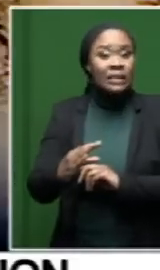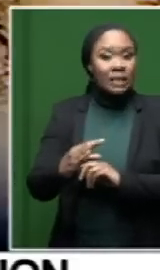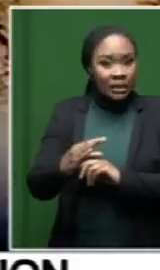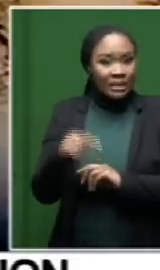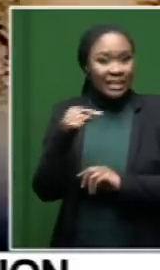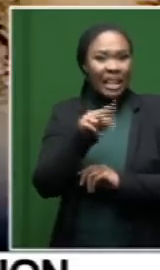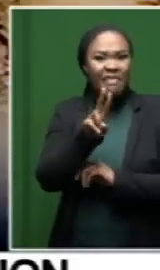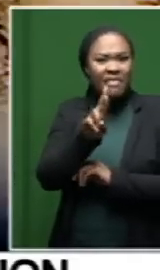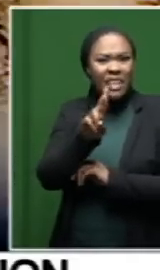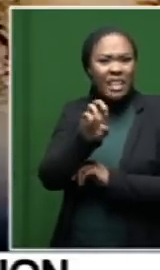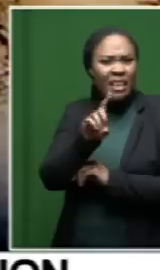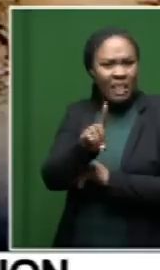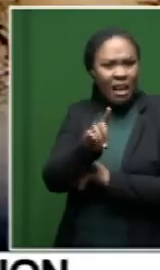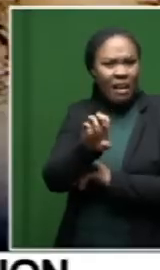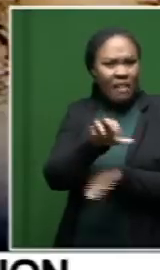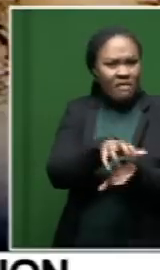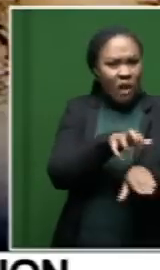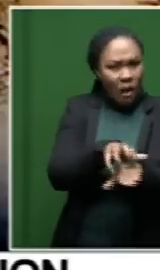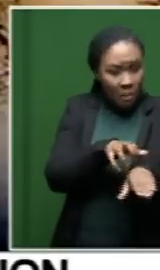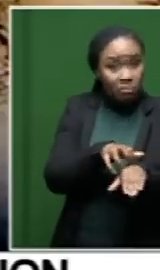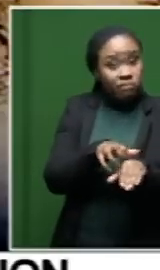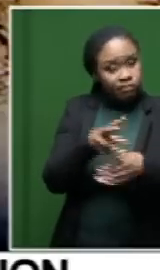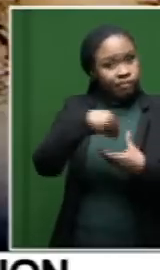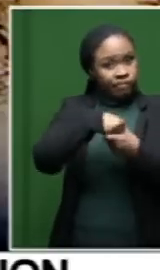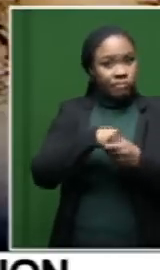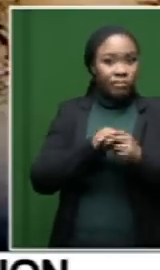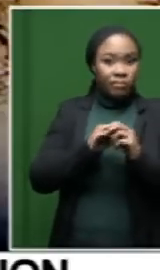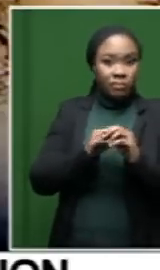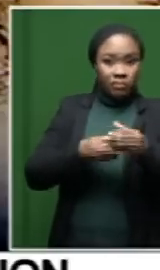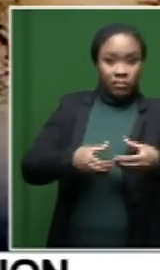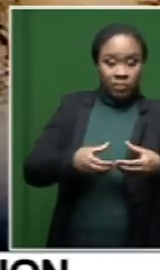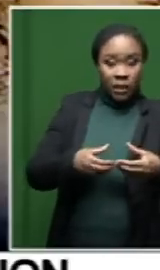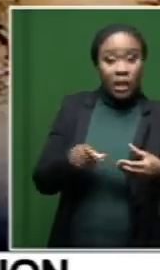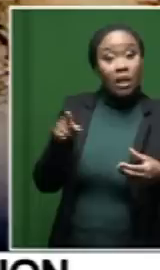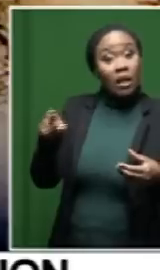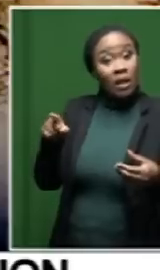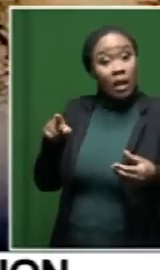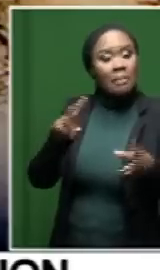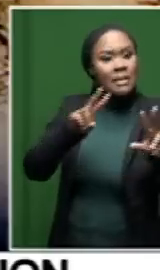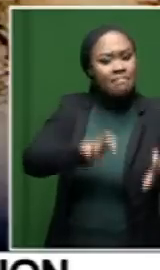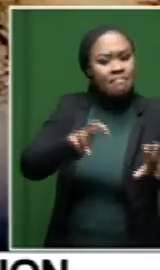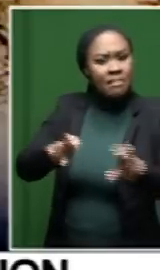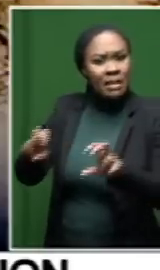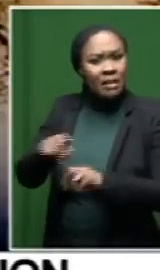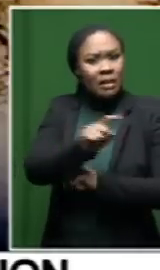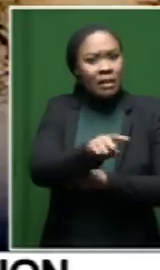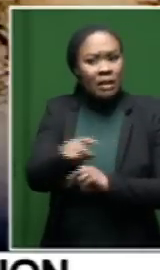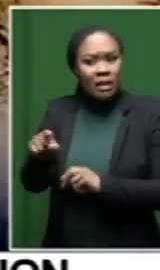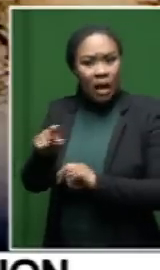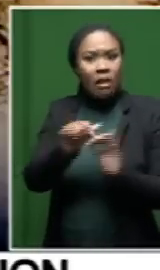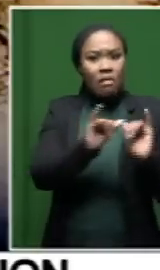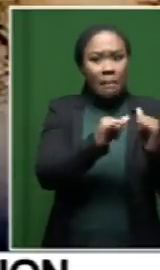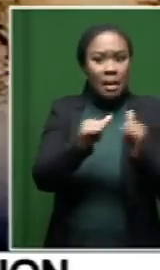final volume. The commission was tasked to investigate allegations of corruption and fraud in state organs. Lawyer Advocate